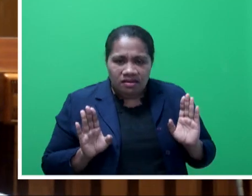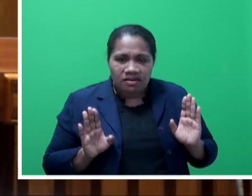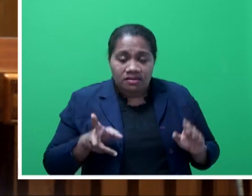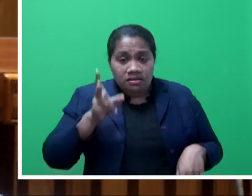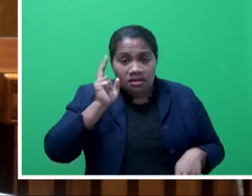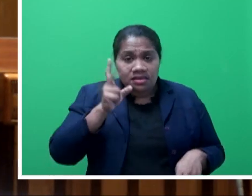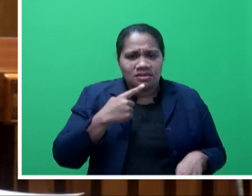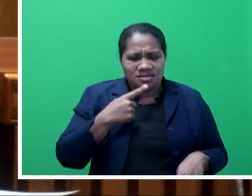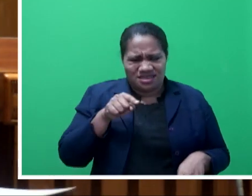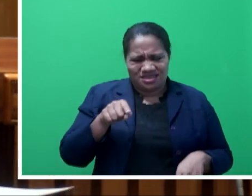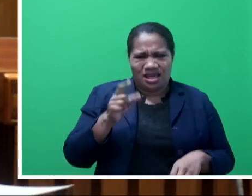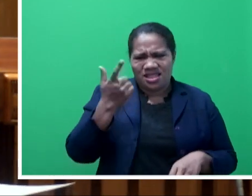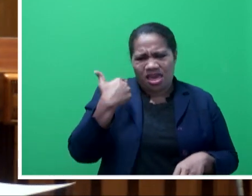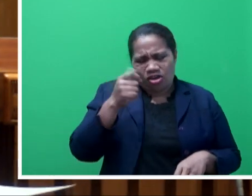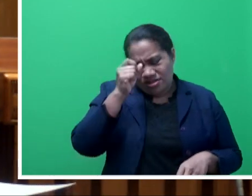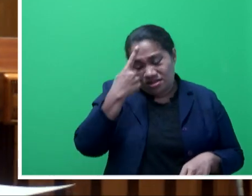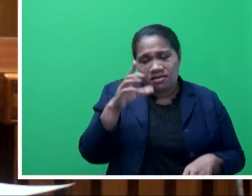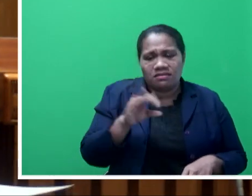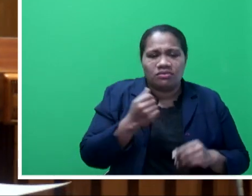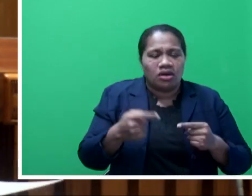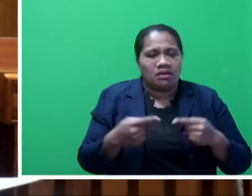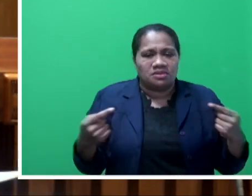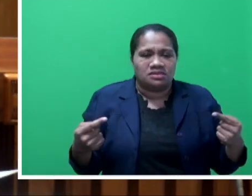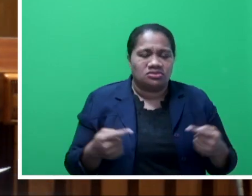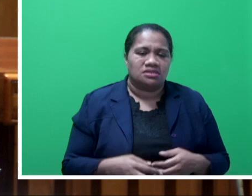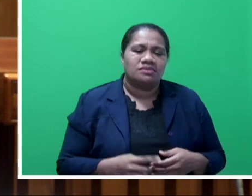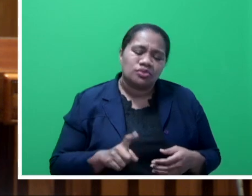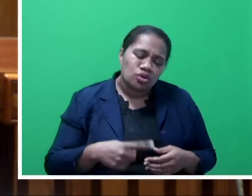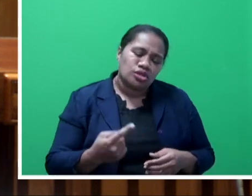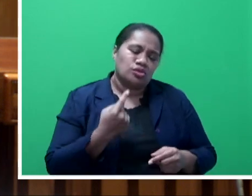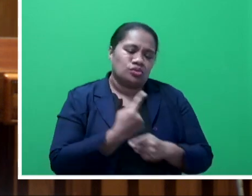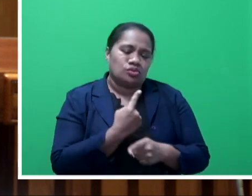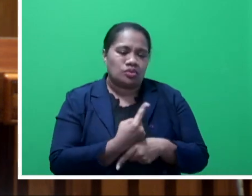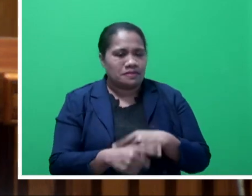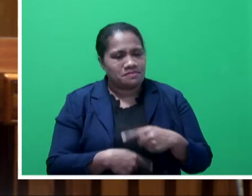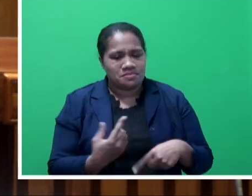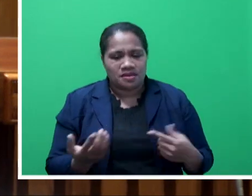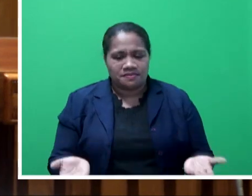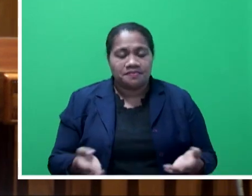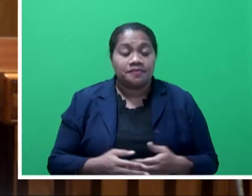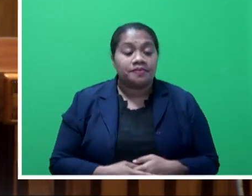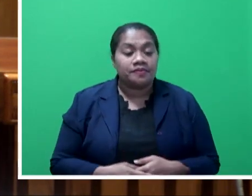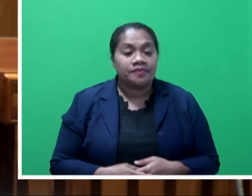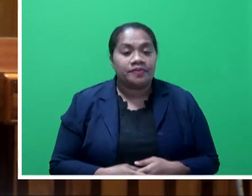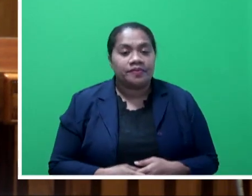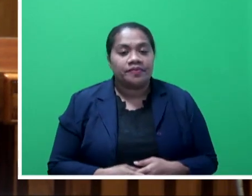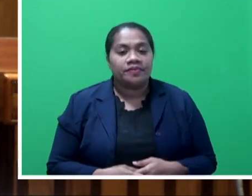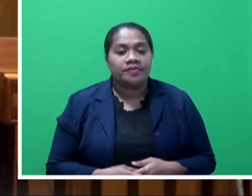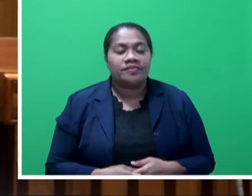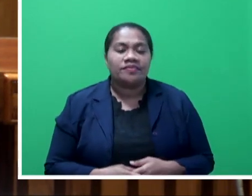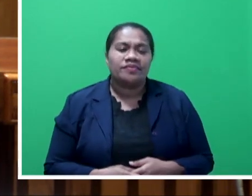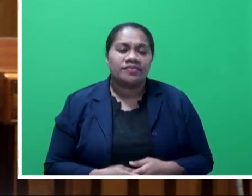unfortunate lack of understanding by the opposition, and they continue to talk about this. Mr. Speaker, sir, it's